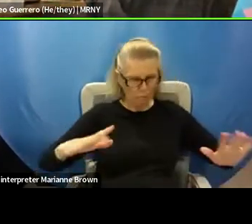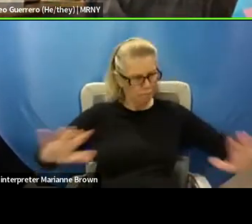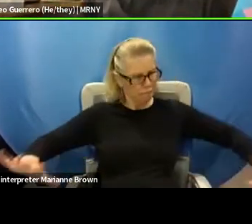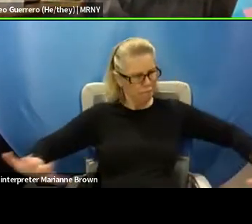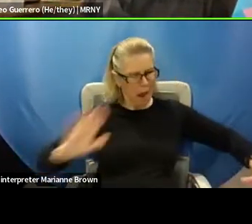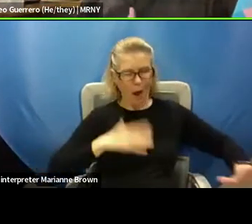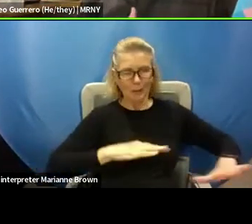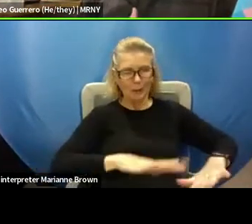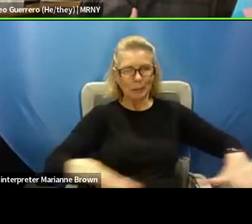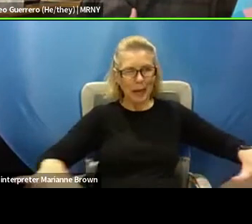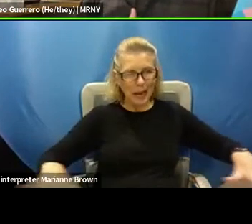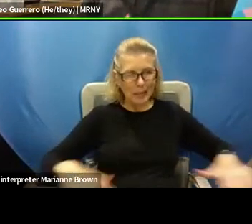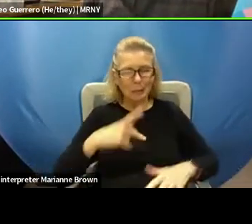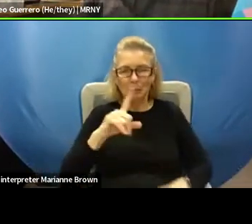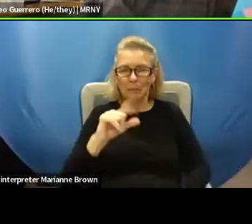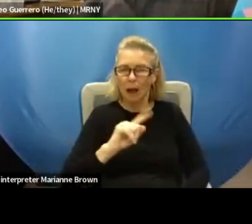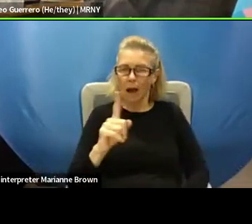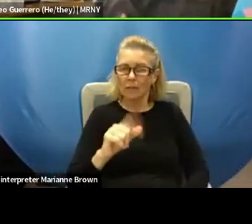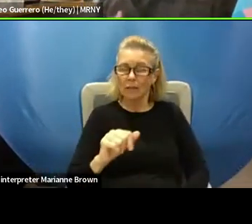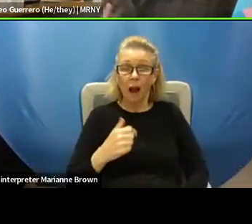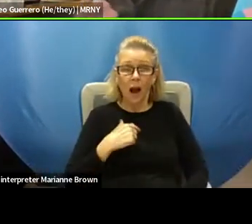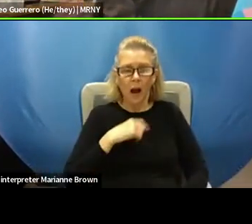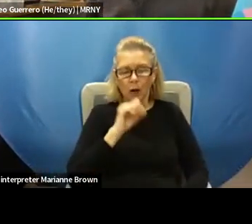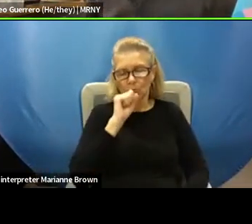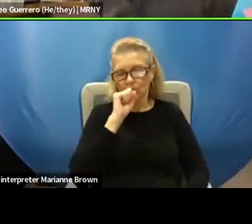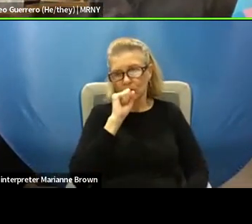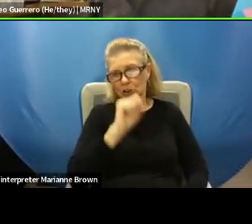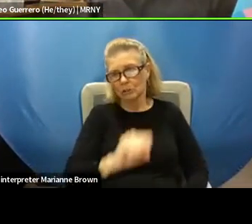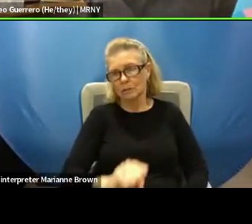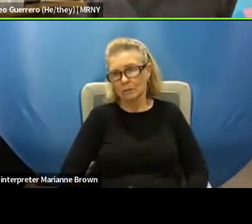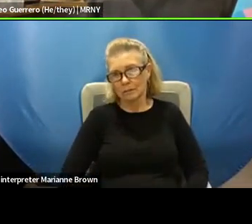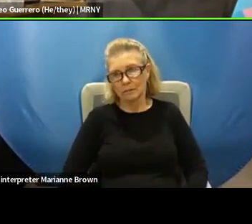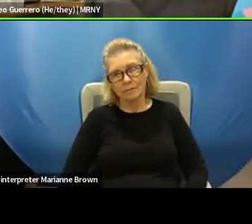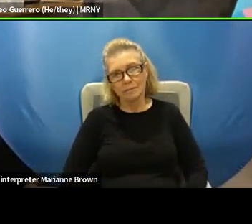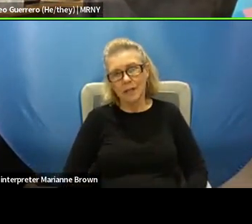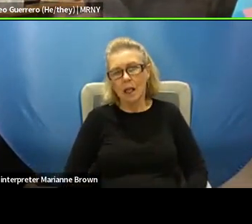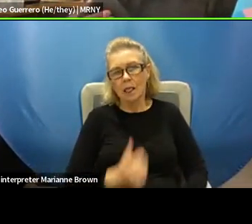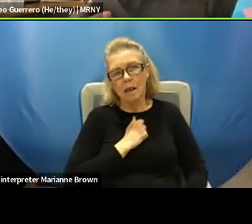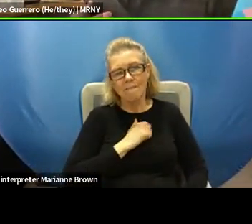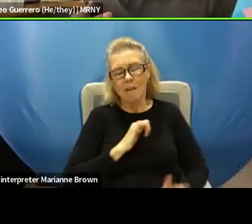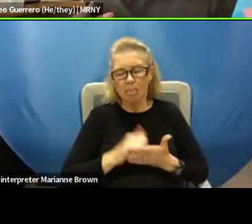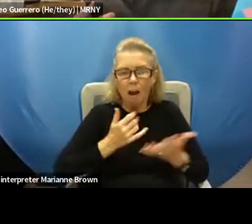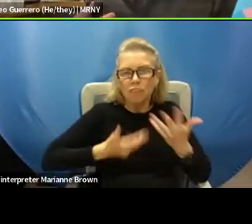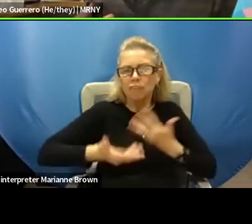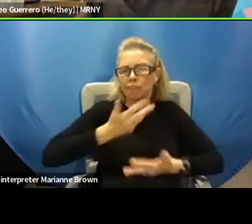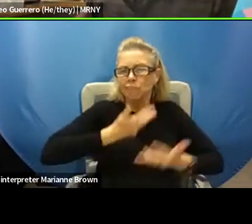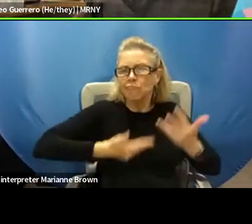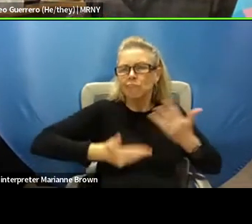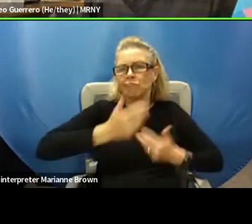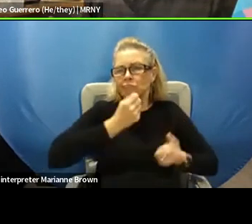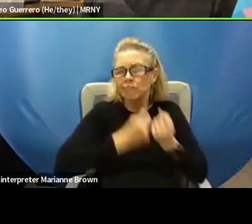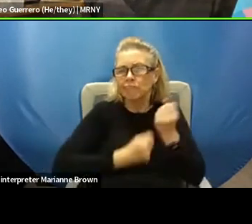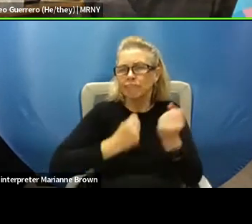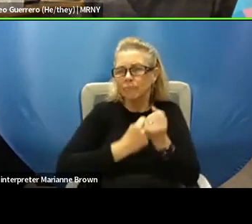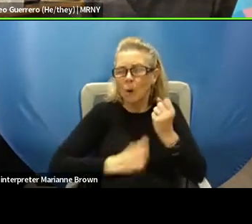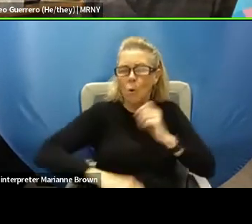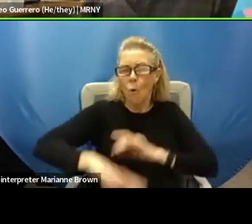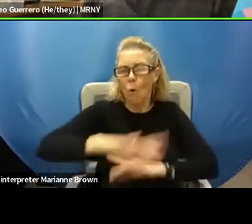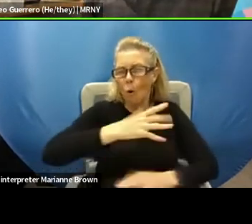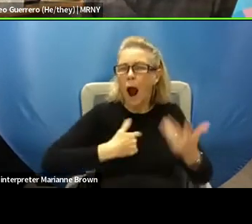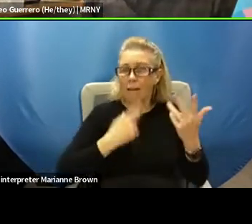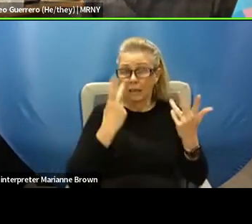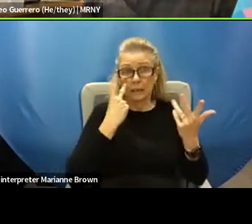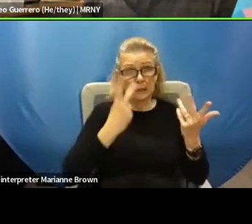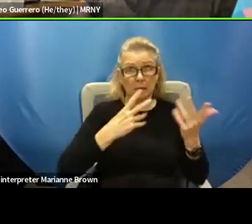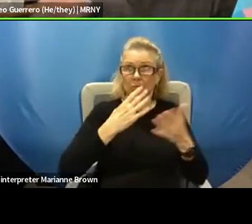And that to me is the most important form of acceptance and camaraderie. Like seeing like, my